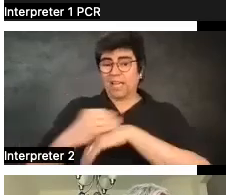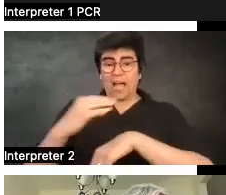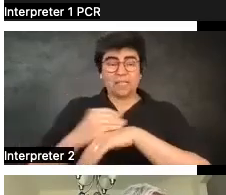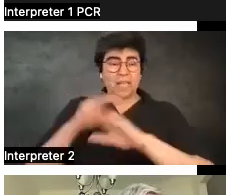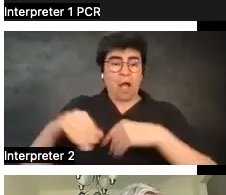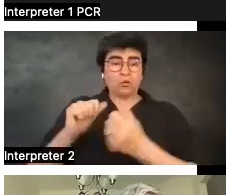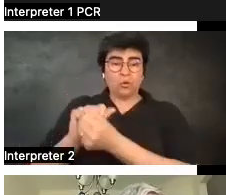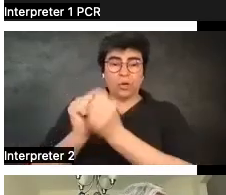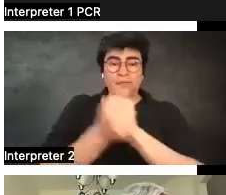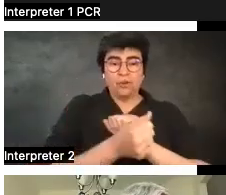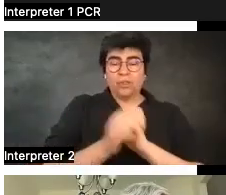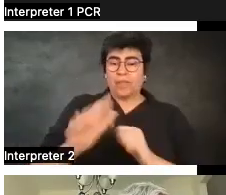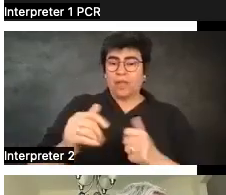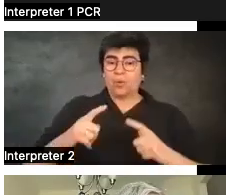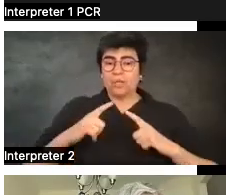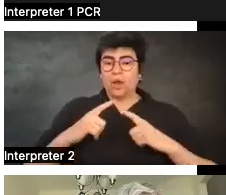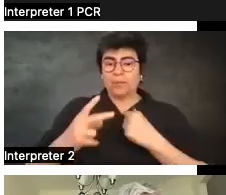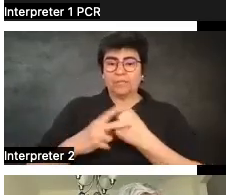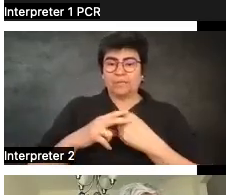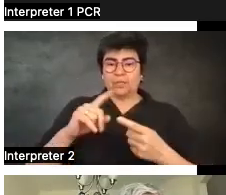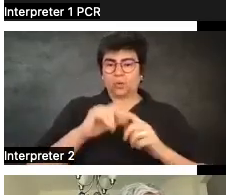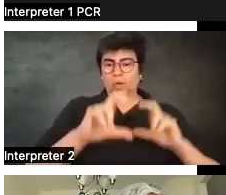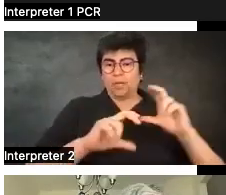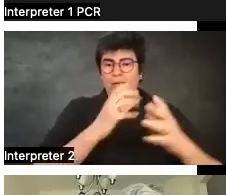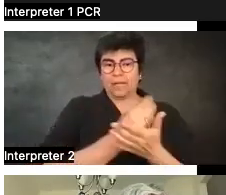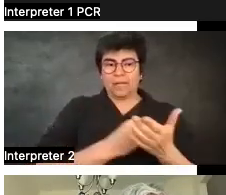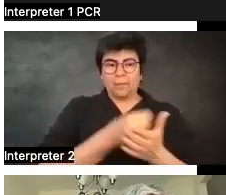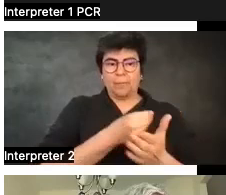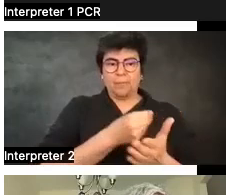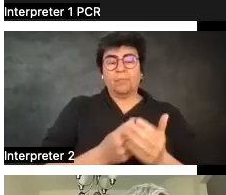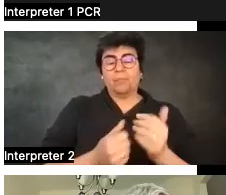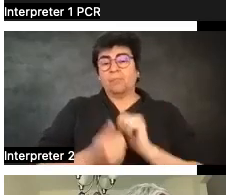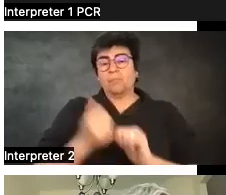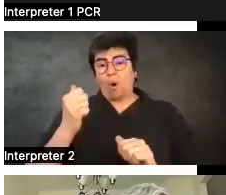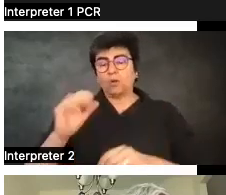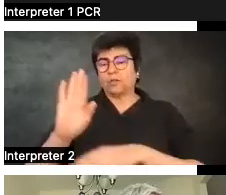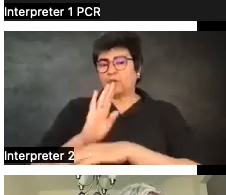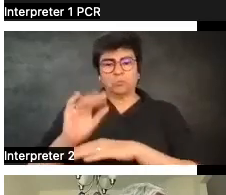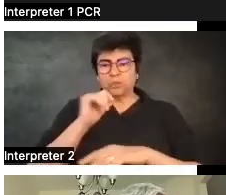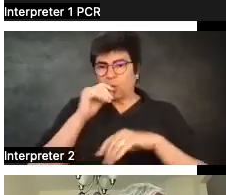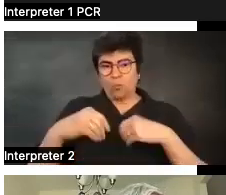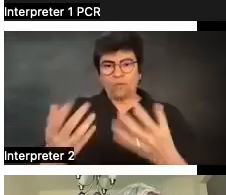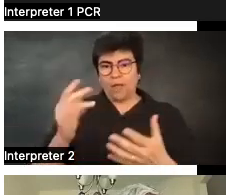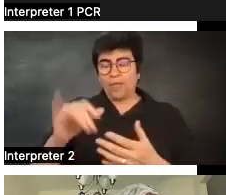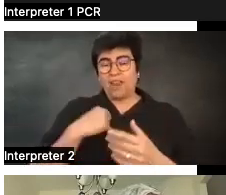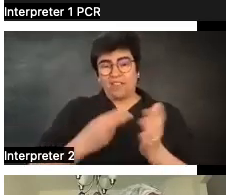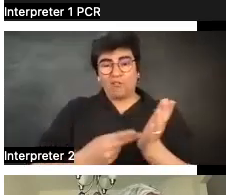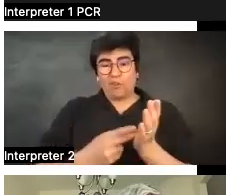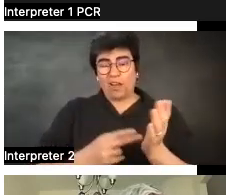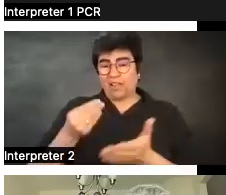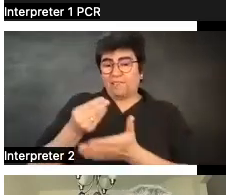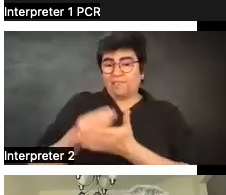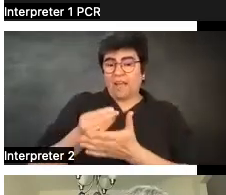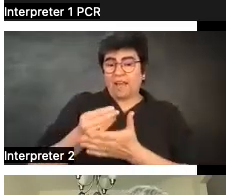convert their retirement savings into income. Most firms do not provide that. And frankly, a financial advisor